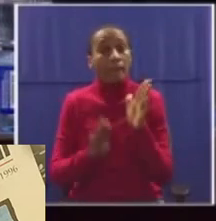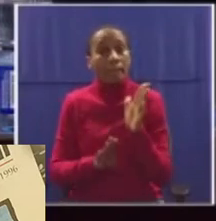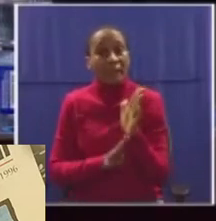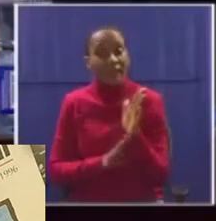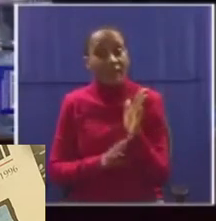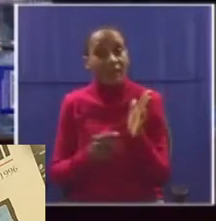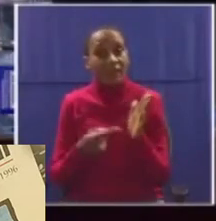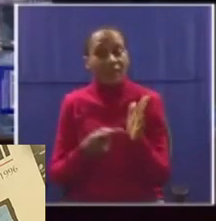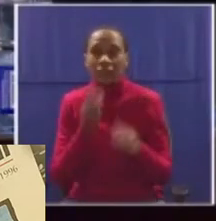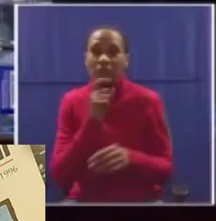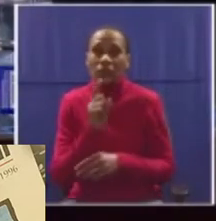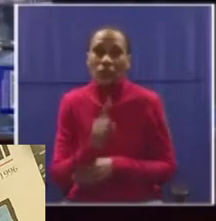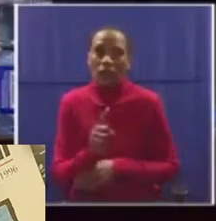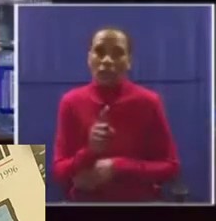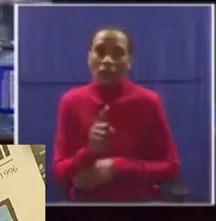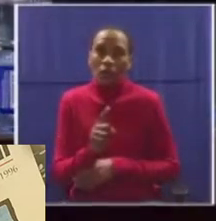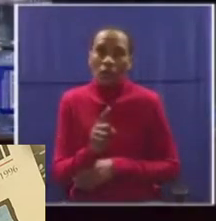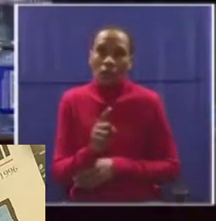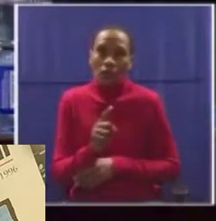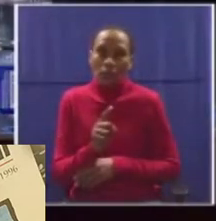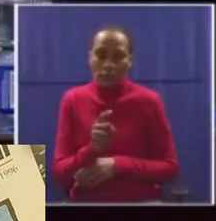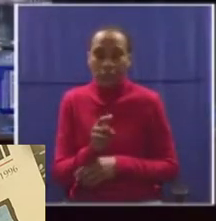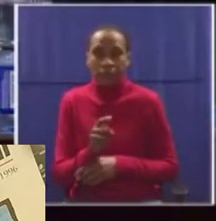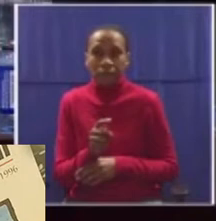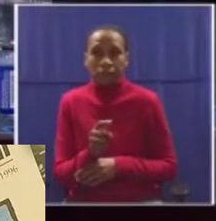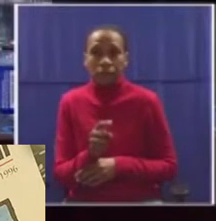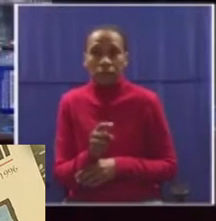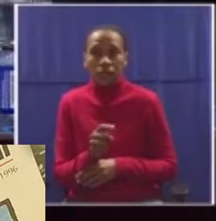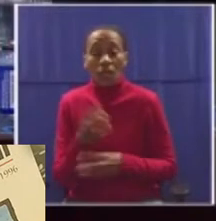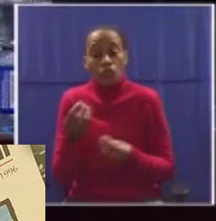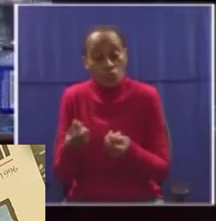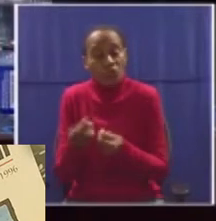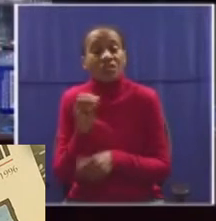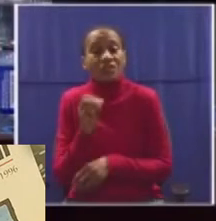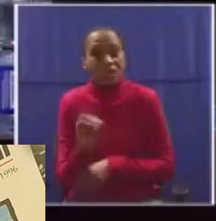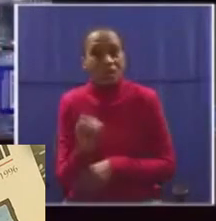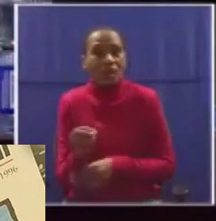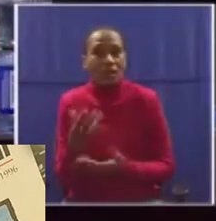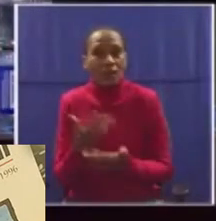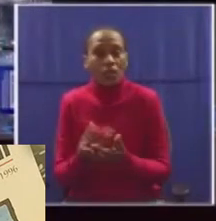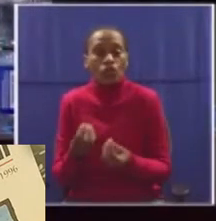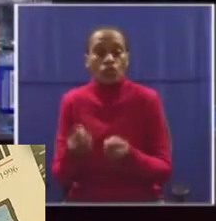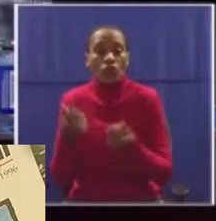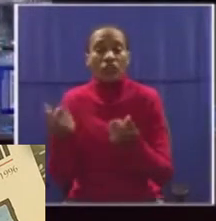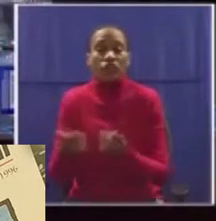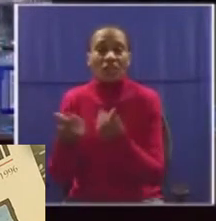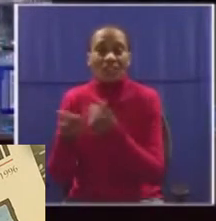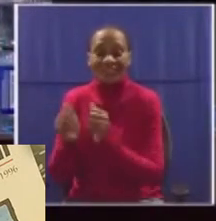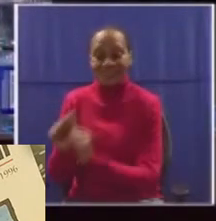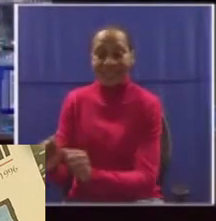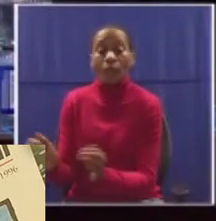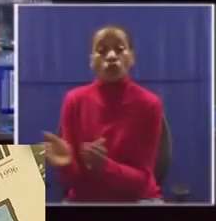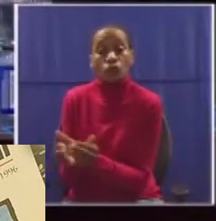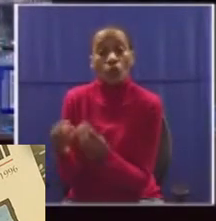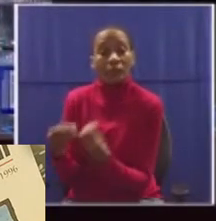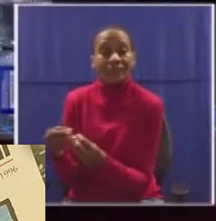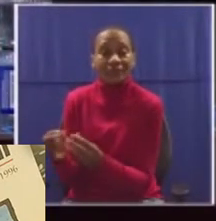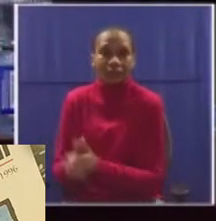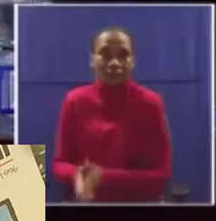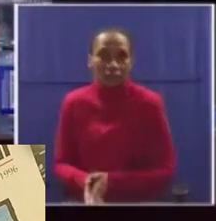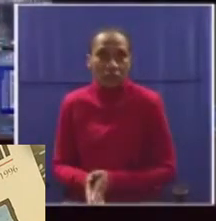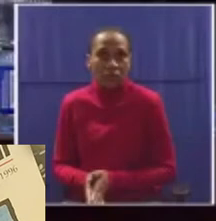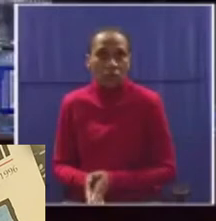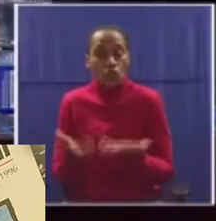presents sustainably proposals and solutions to address the challenges of small businesses